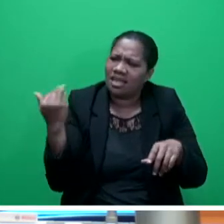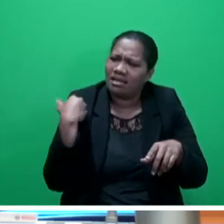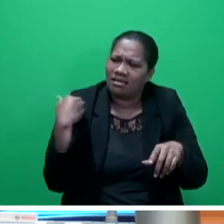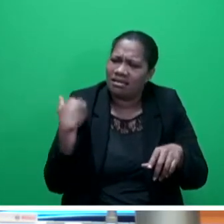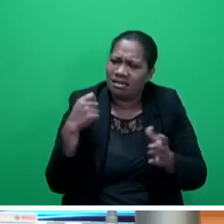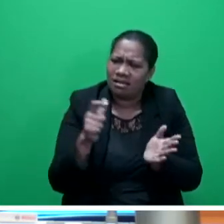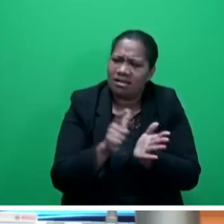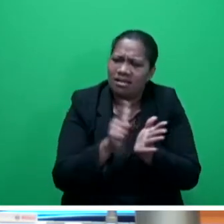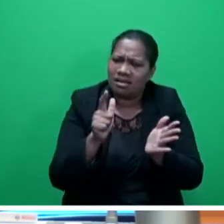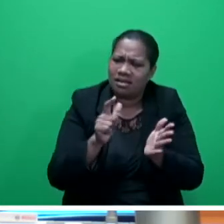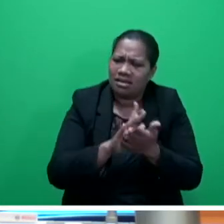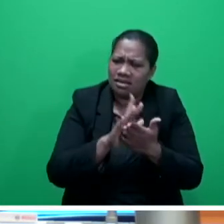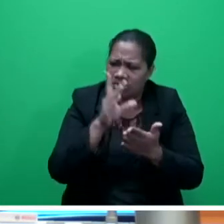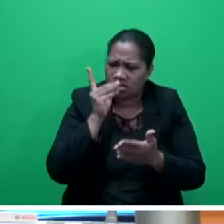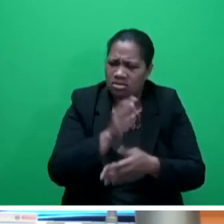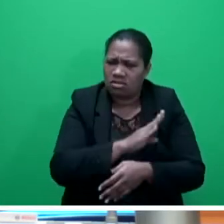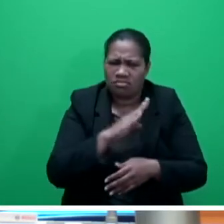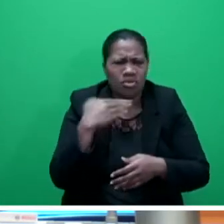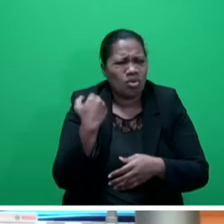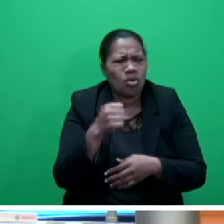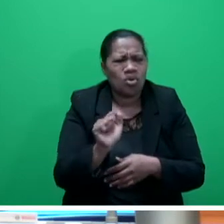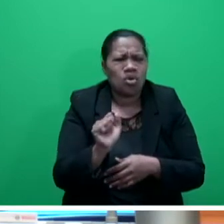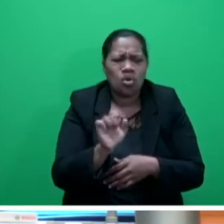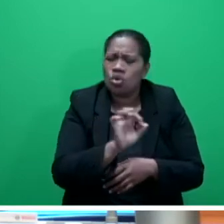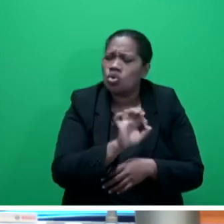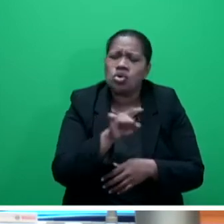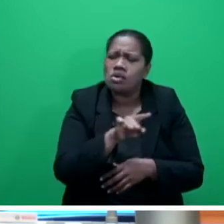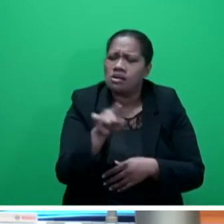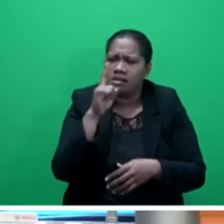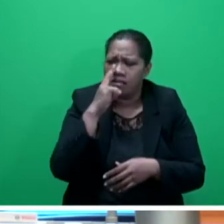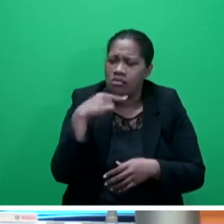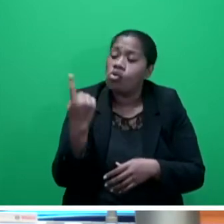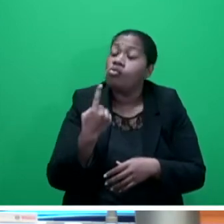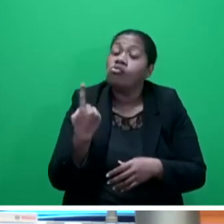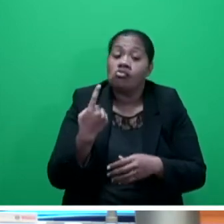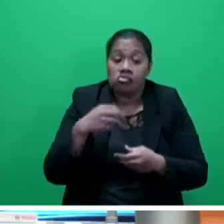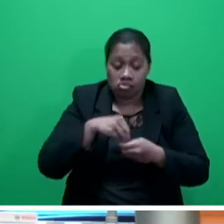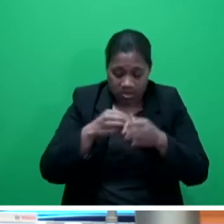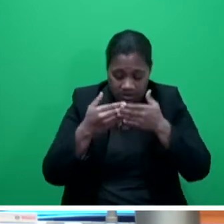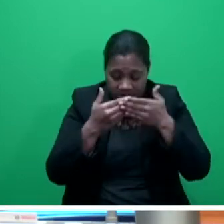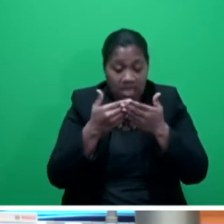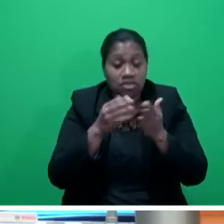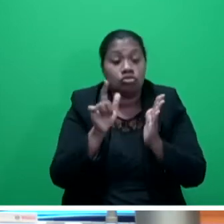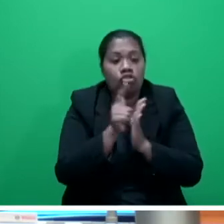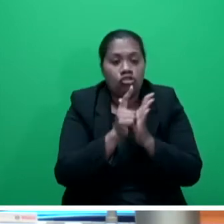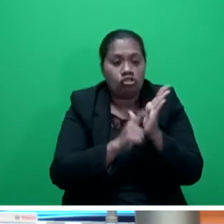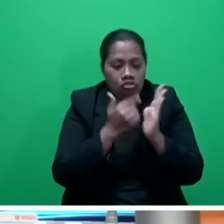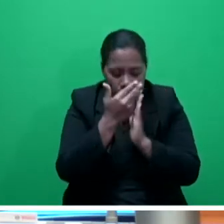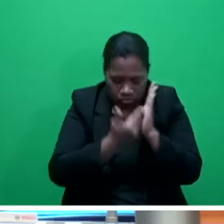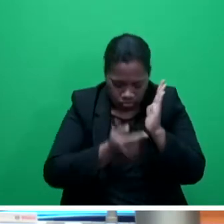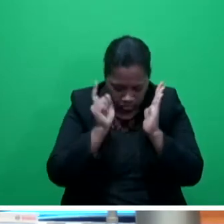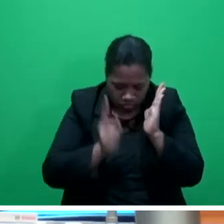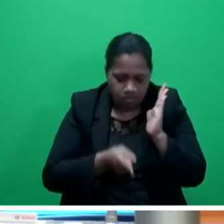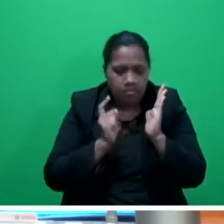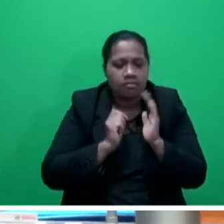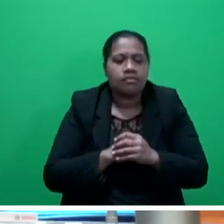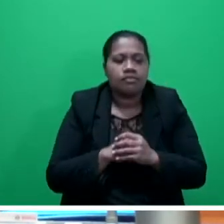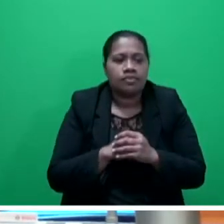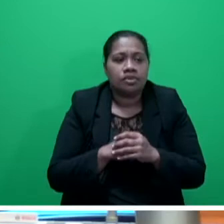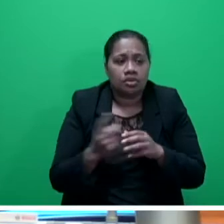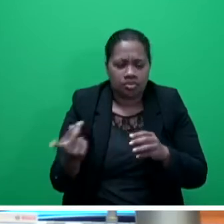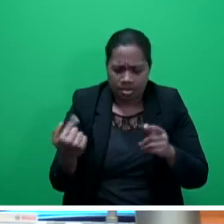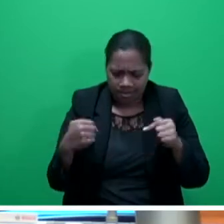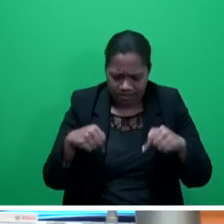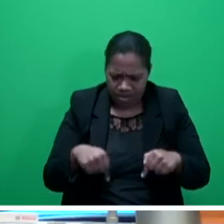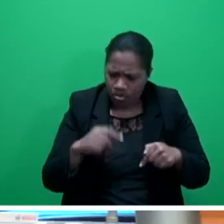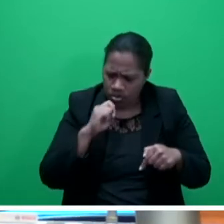Education Board. No. It's about those people who carry out studies in law. So to come here and pontificate and say this is going to affect the rights